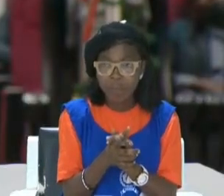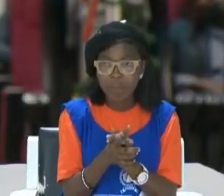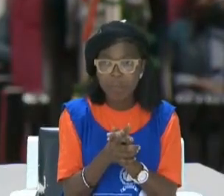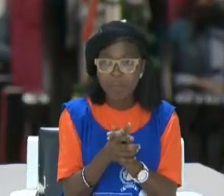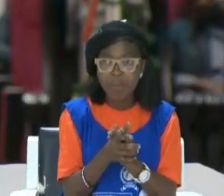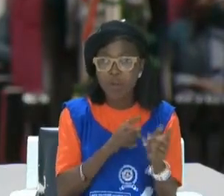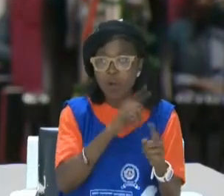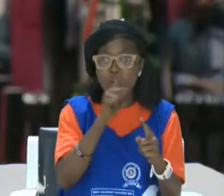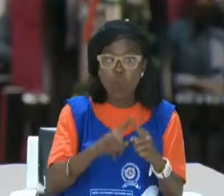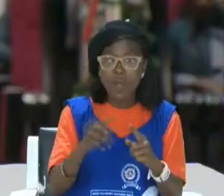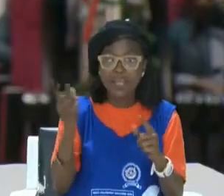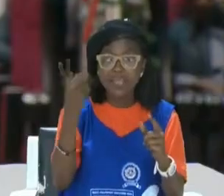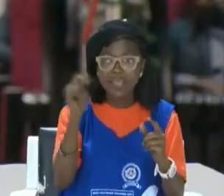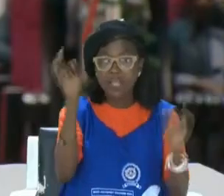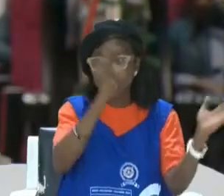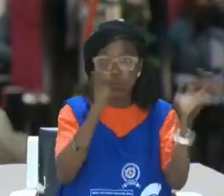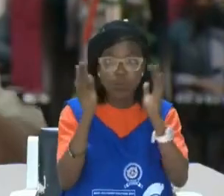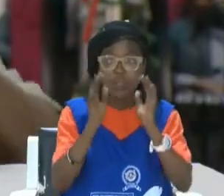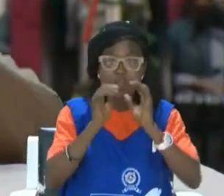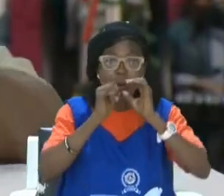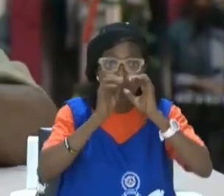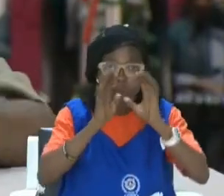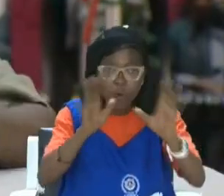When the wind blew,